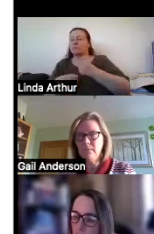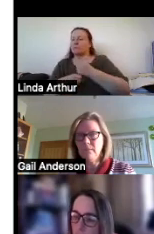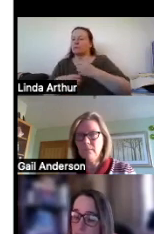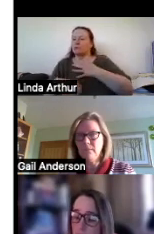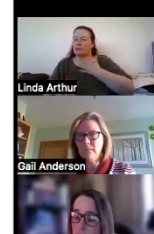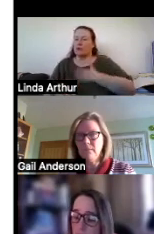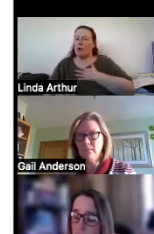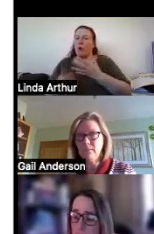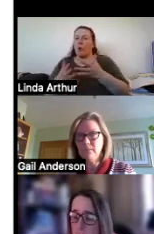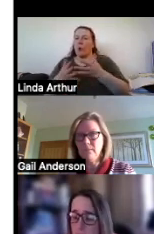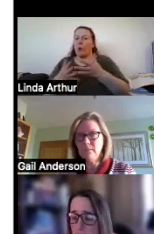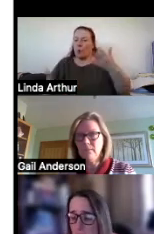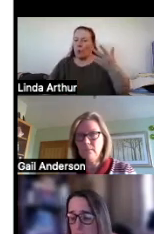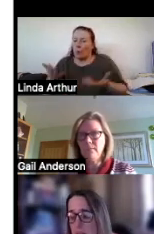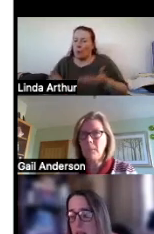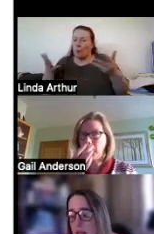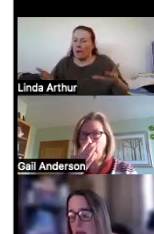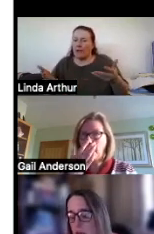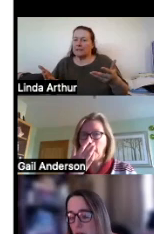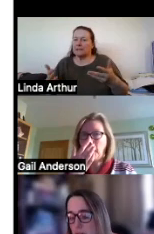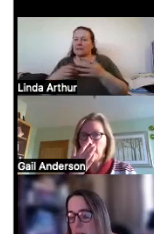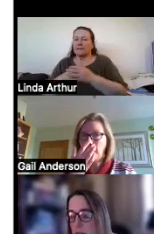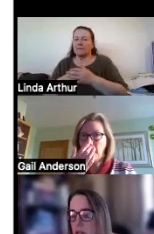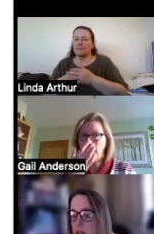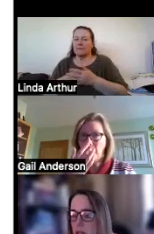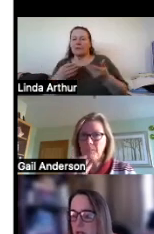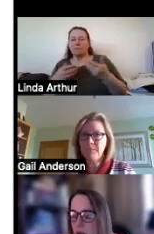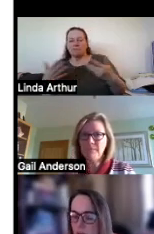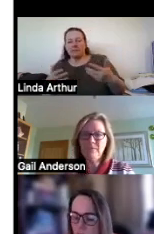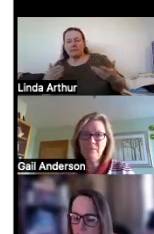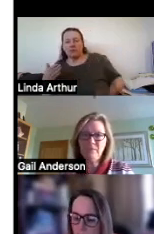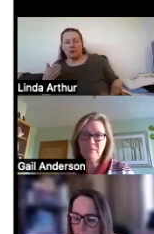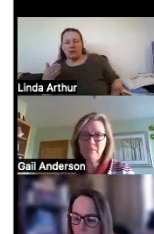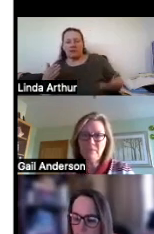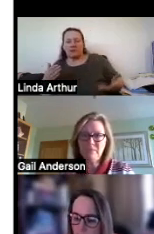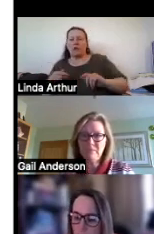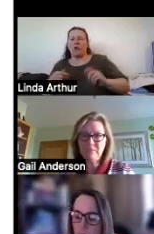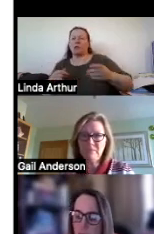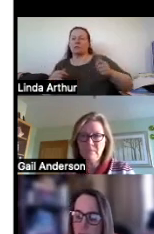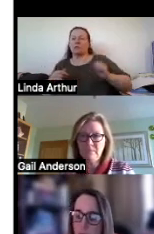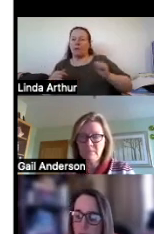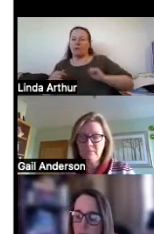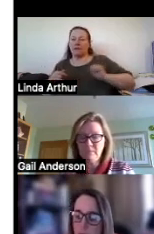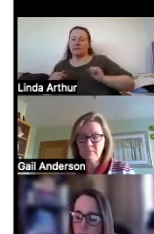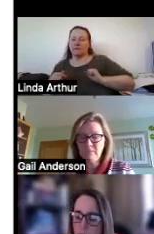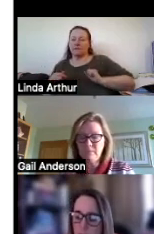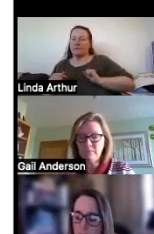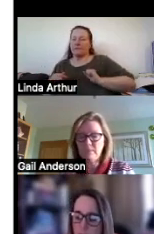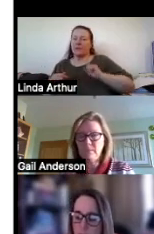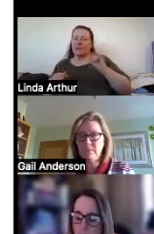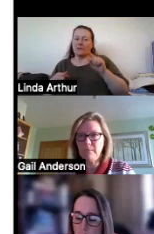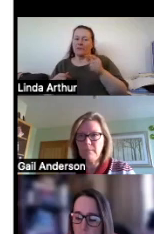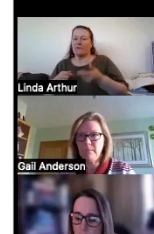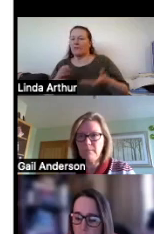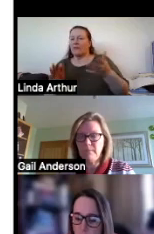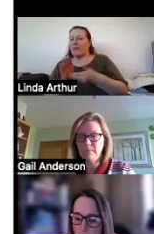or obesity, excess weight gain in pregnancy, chronic constipation, chronic or repeated coughing, those all result in increased strain